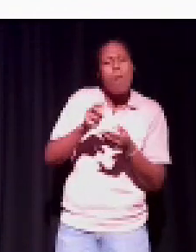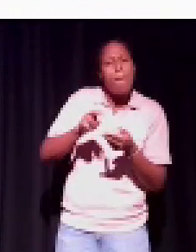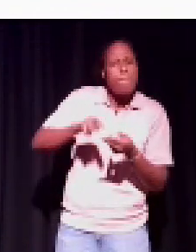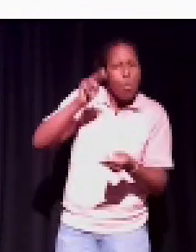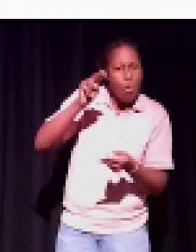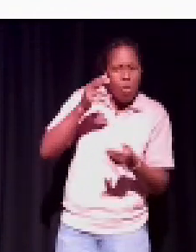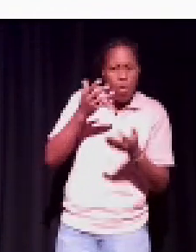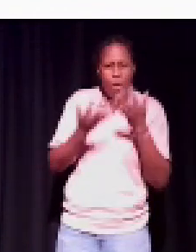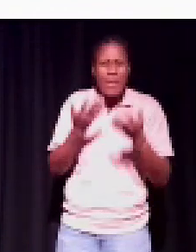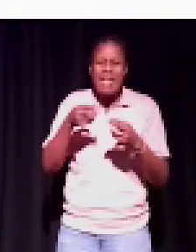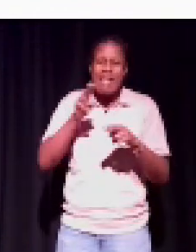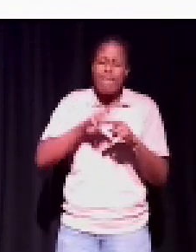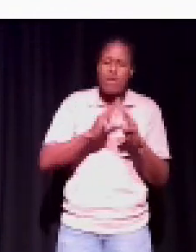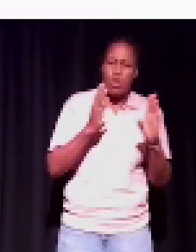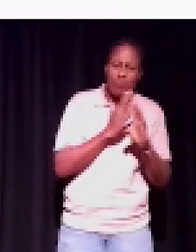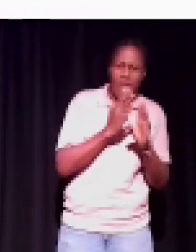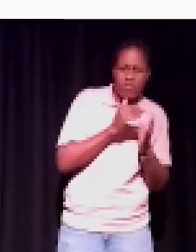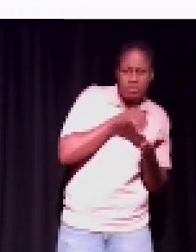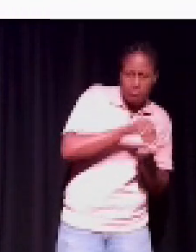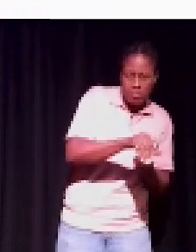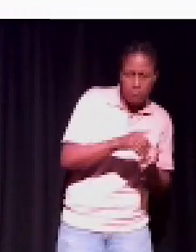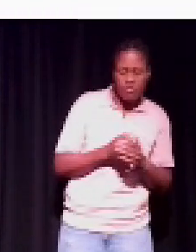would.